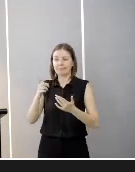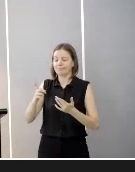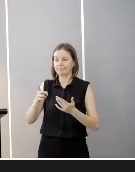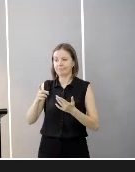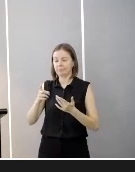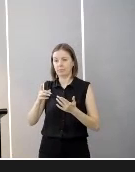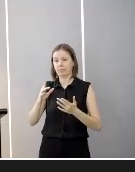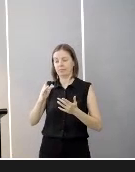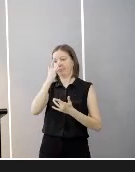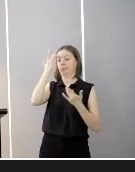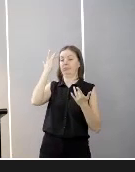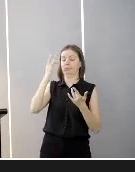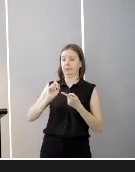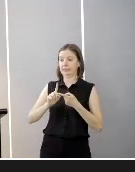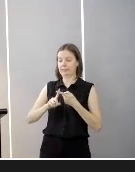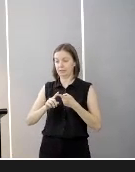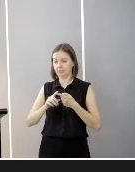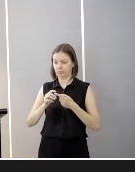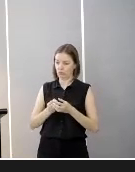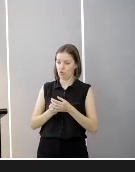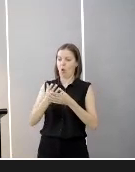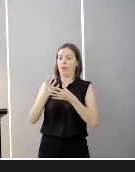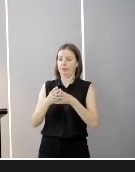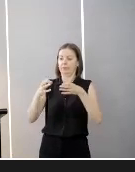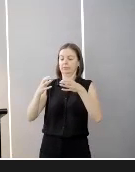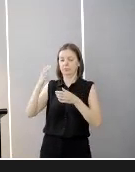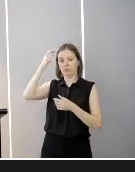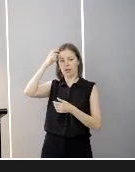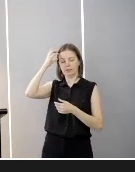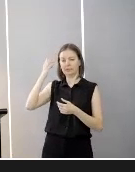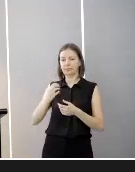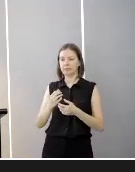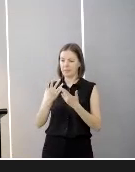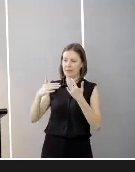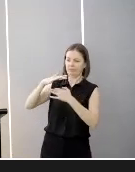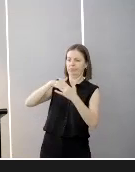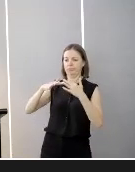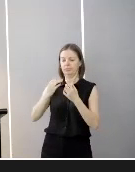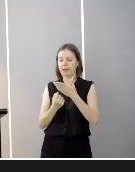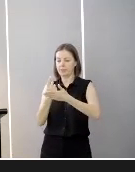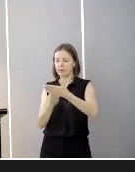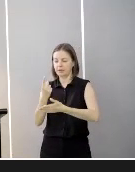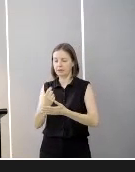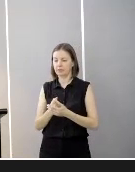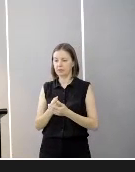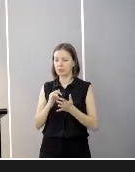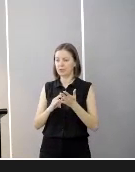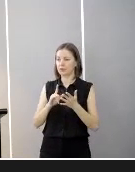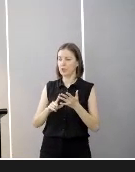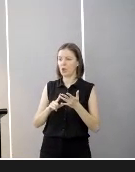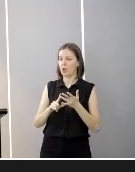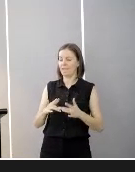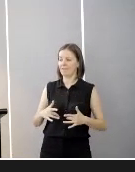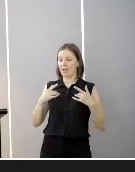as their brains are still kind of being wired up. And since we have these kind of dynamic processes going on, there's this notion of moving parts break.